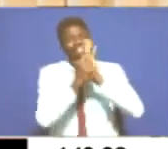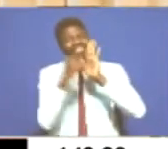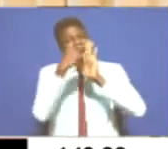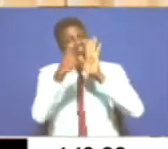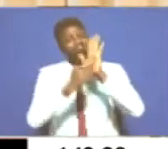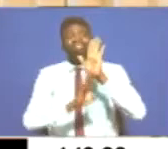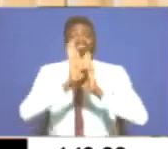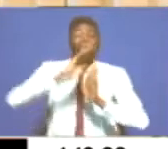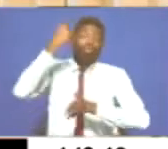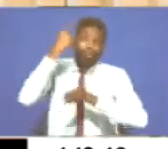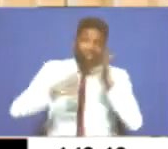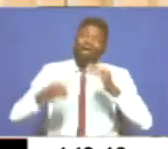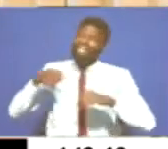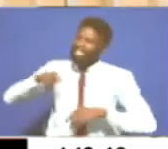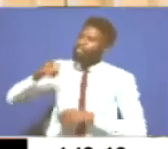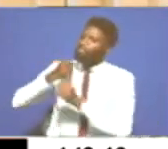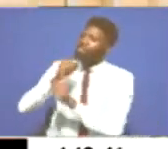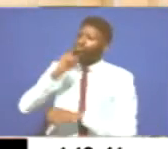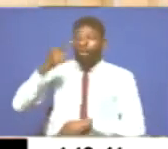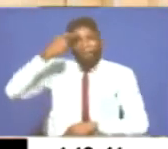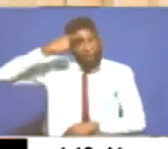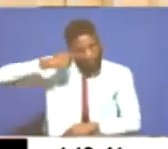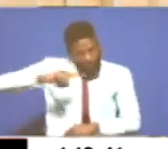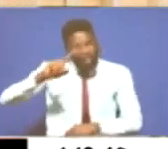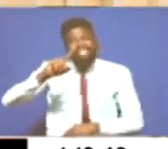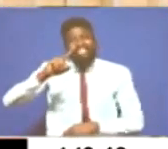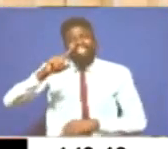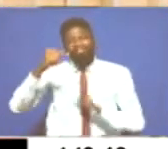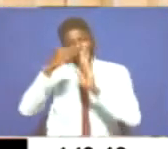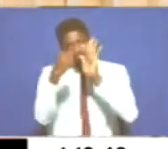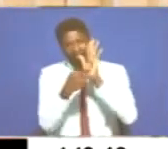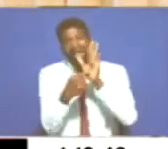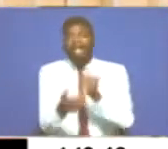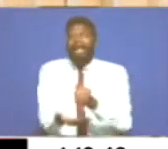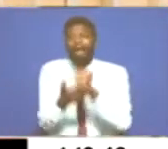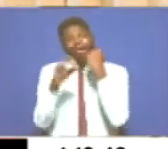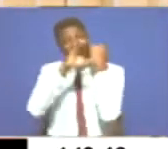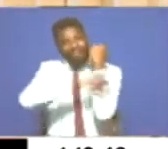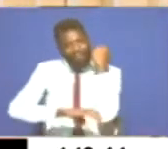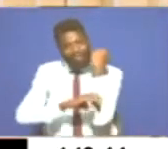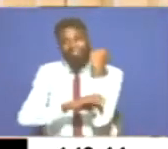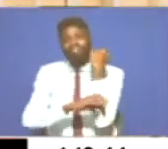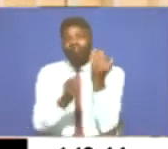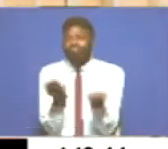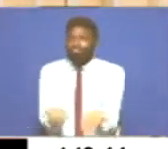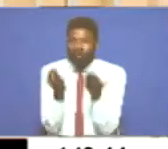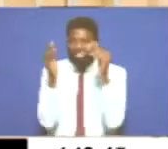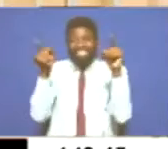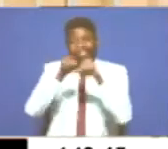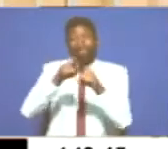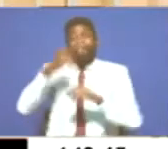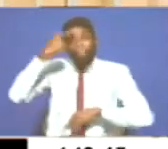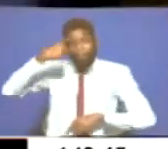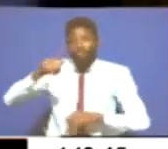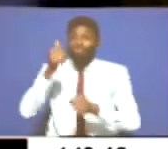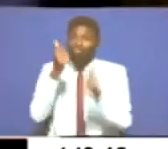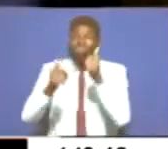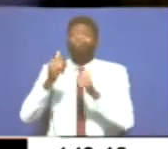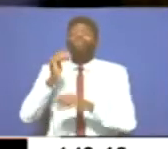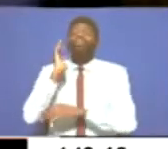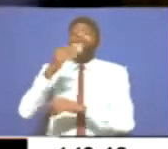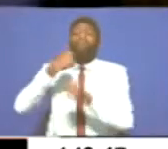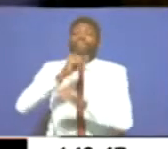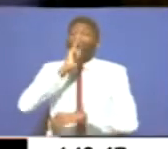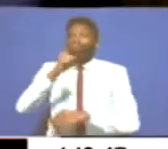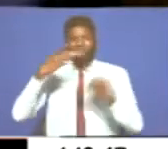that they sell policies that will help the country move forward and policies that will make sure we champion the interests of the people.